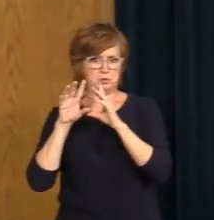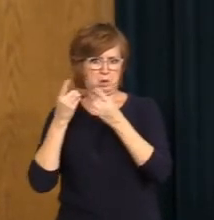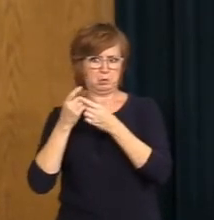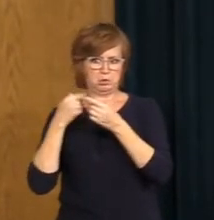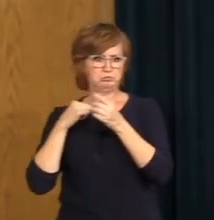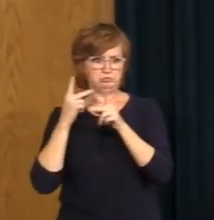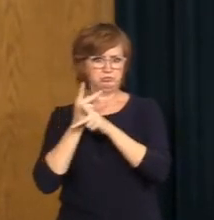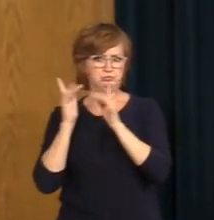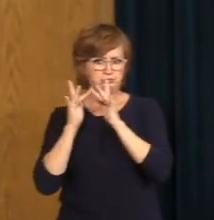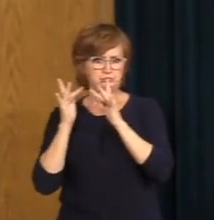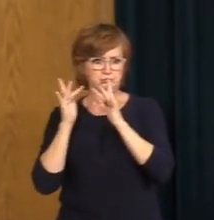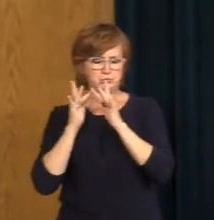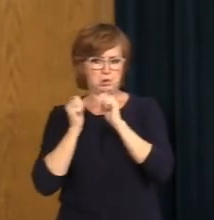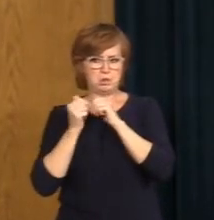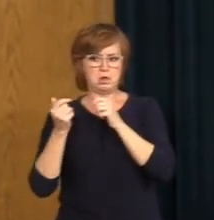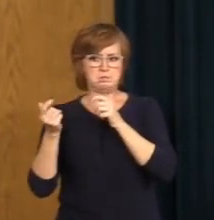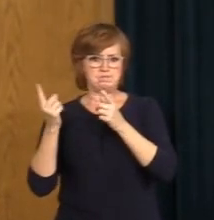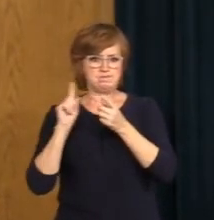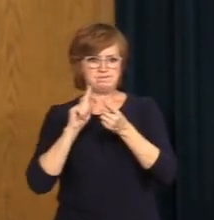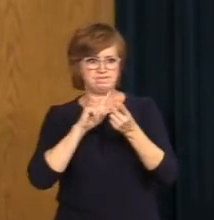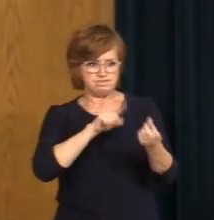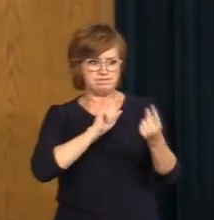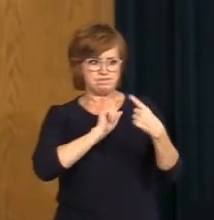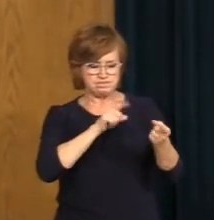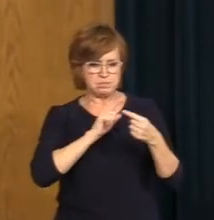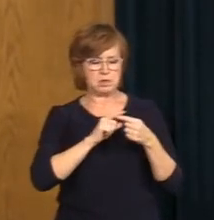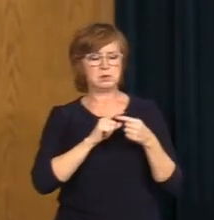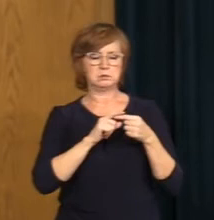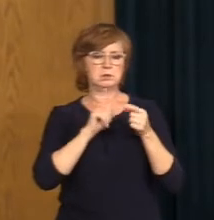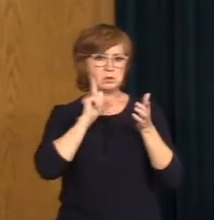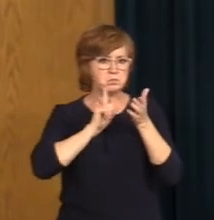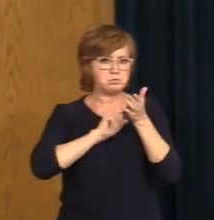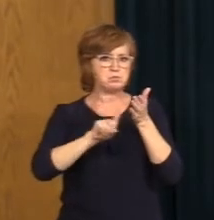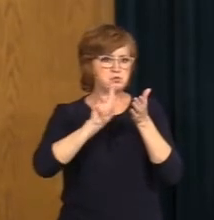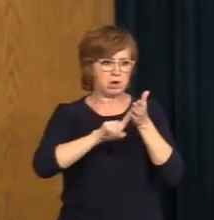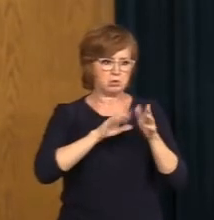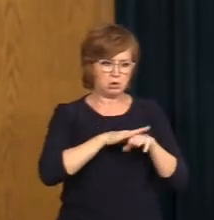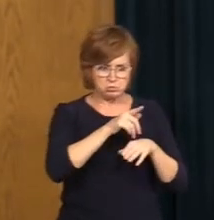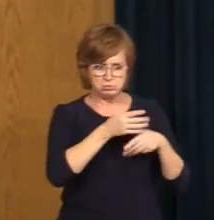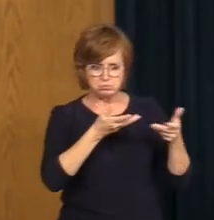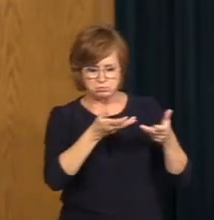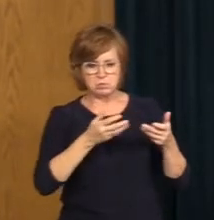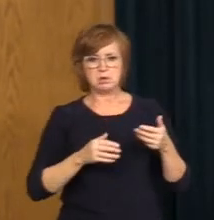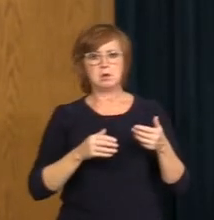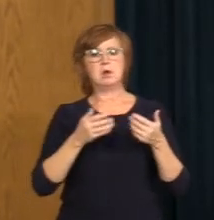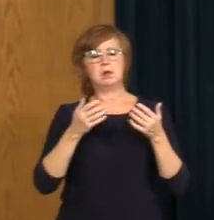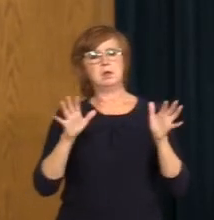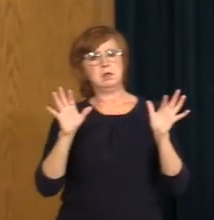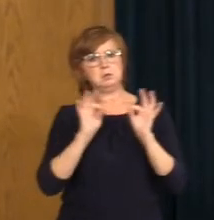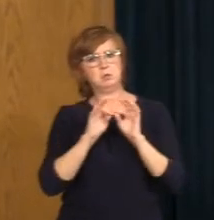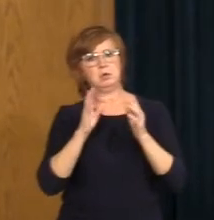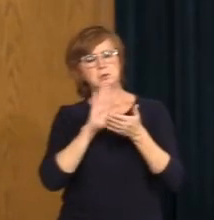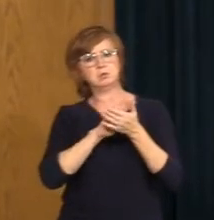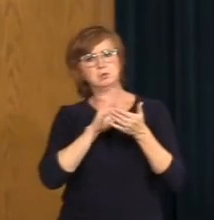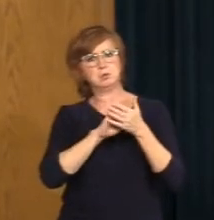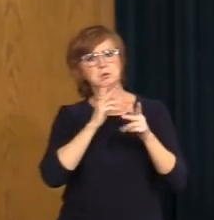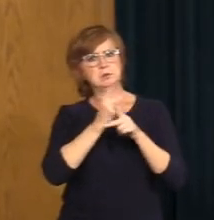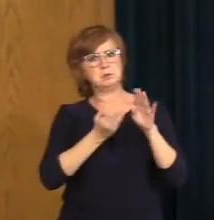it is really important that at the moment schools, and we keep checking in on that, schools are operating at the appropriate level